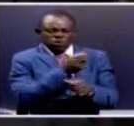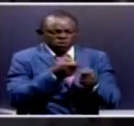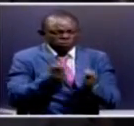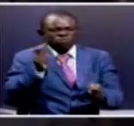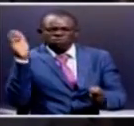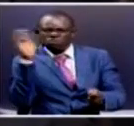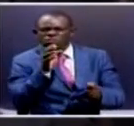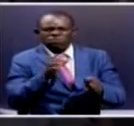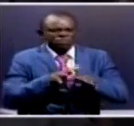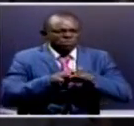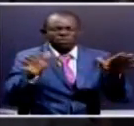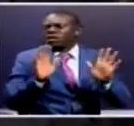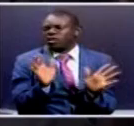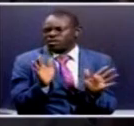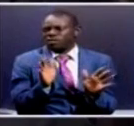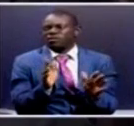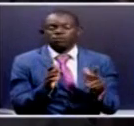promotes democracy.